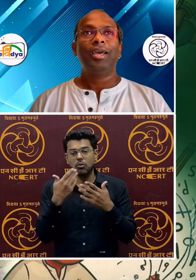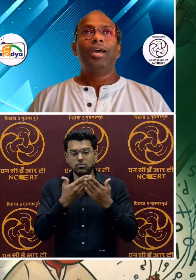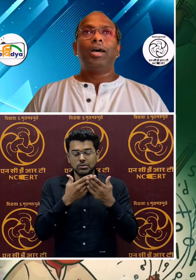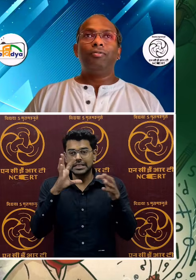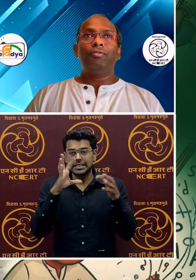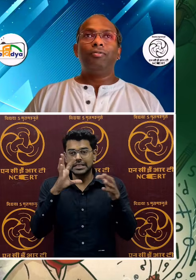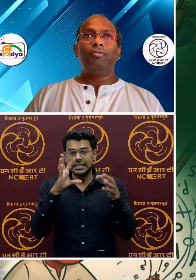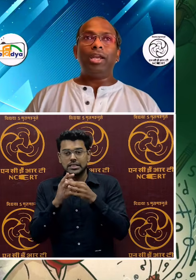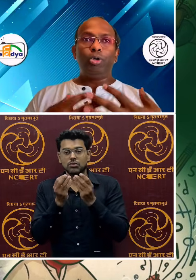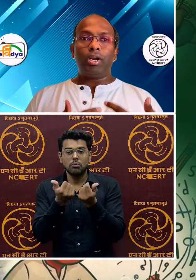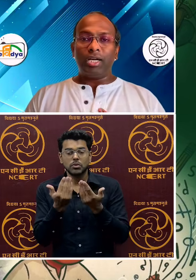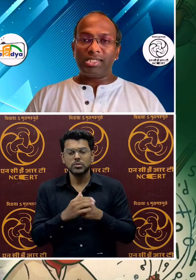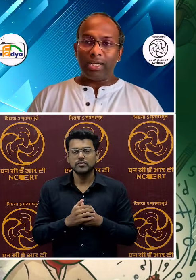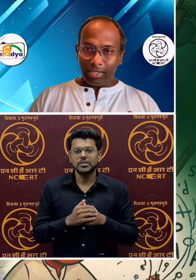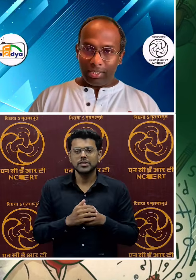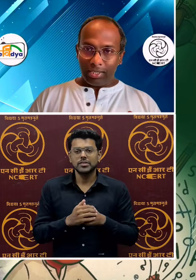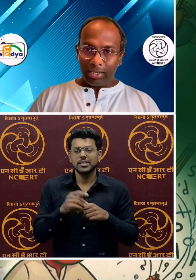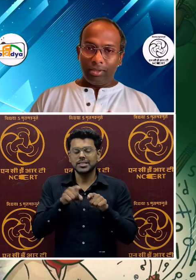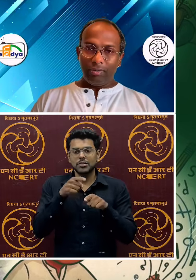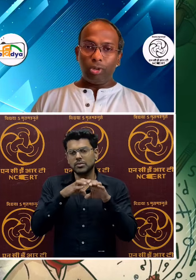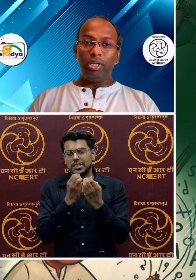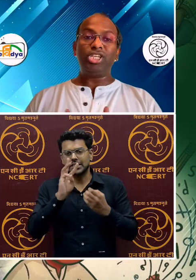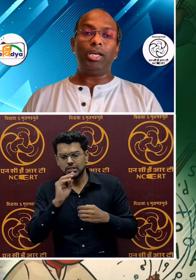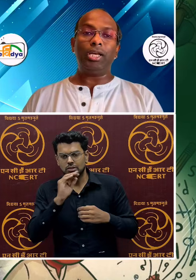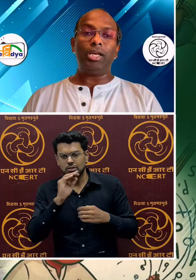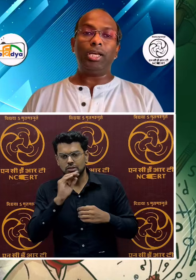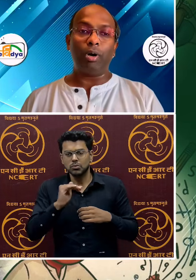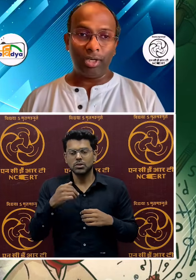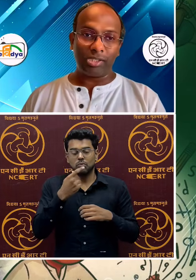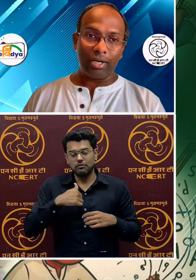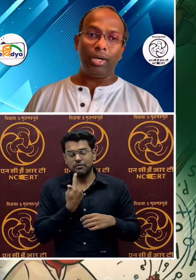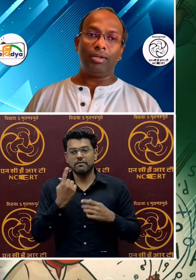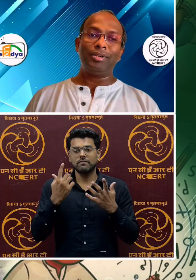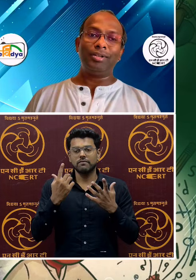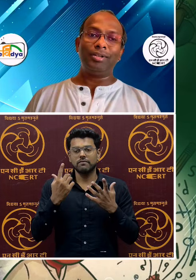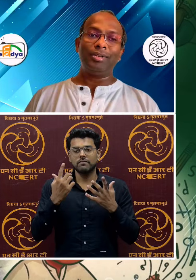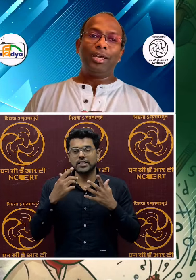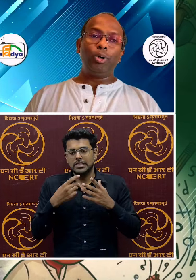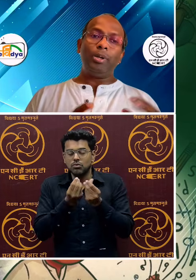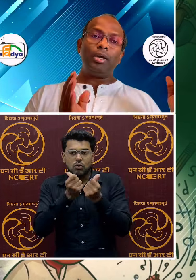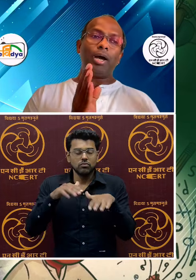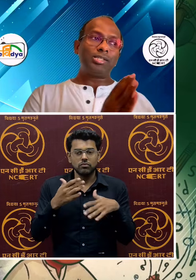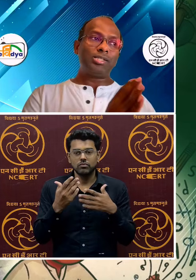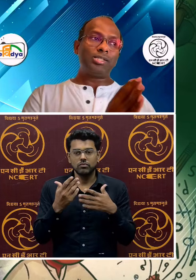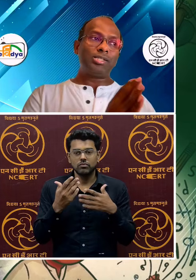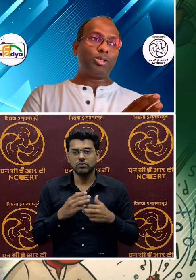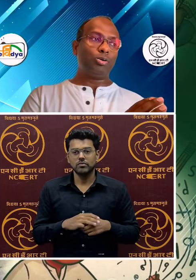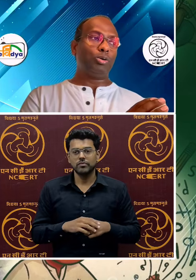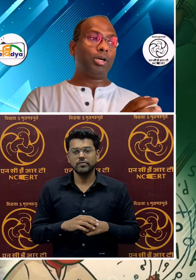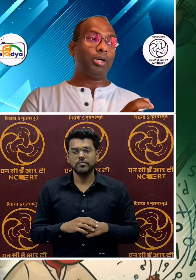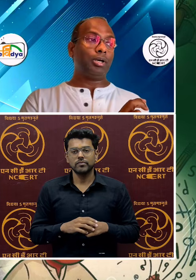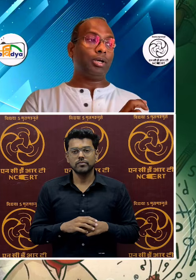education, when you are a 3rd standard kid, when you initially wanting to start remedial, you will be